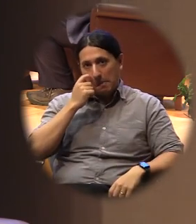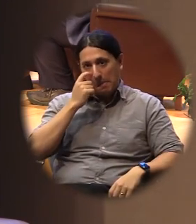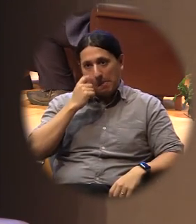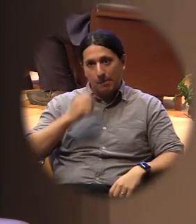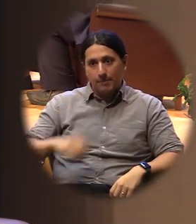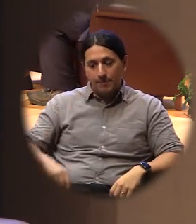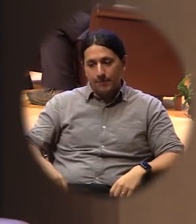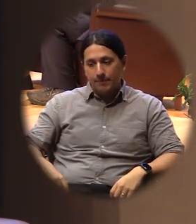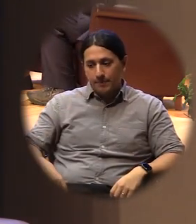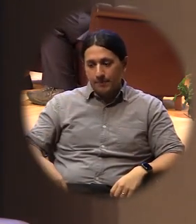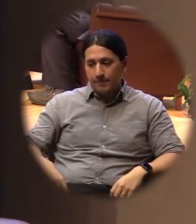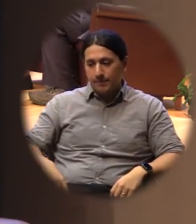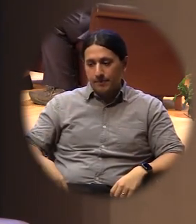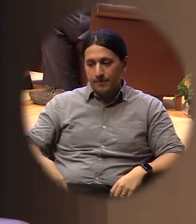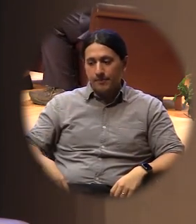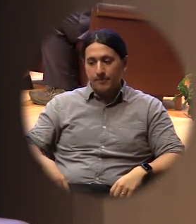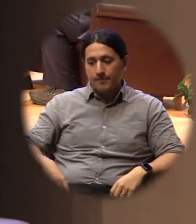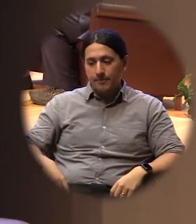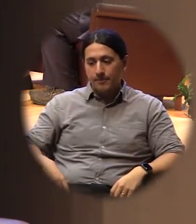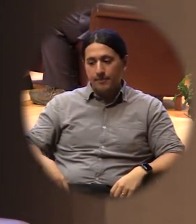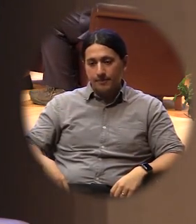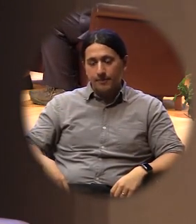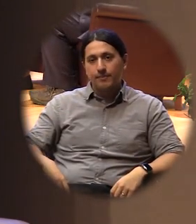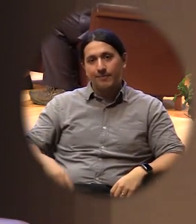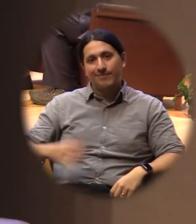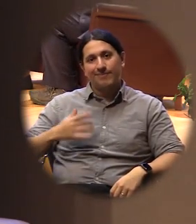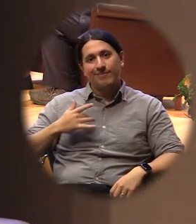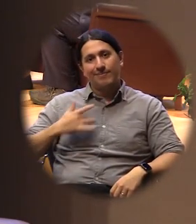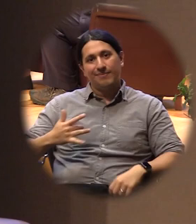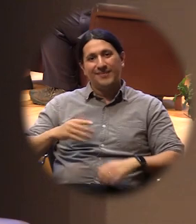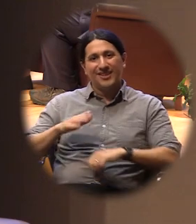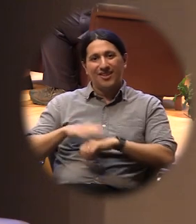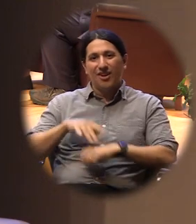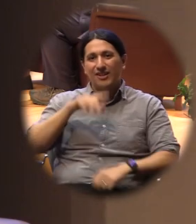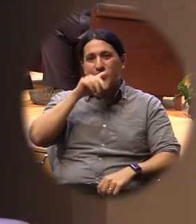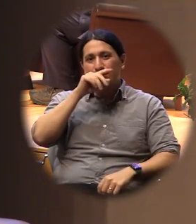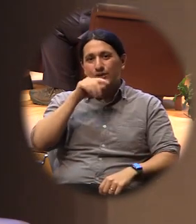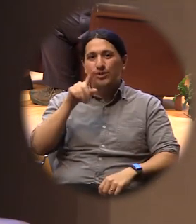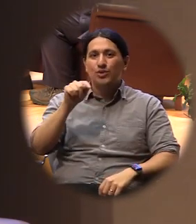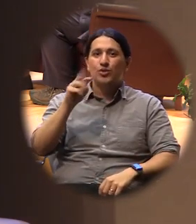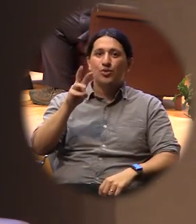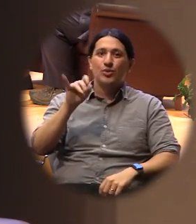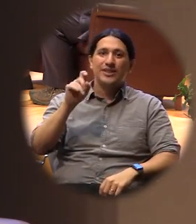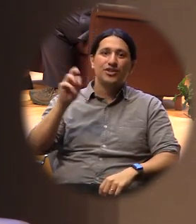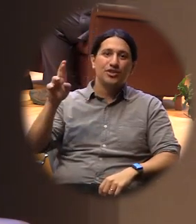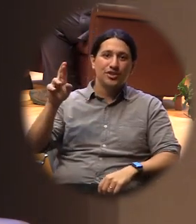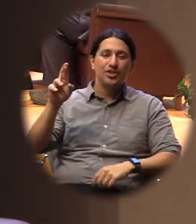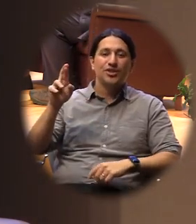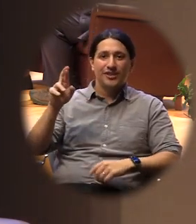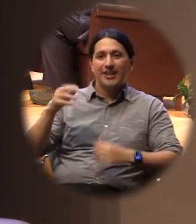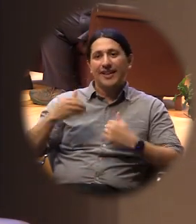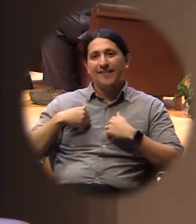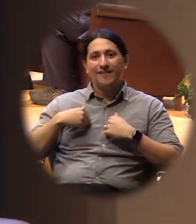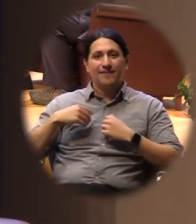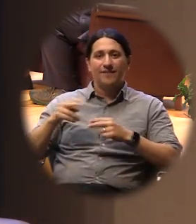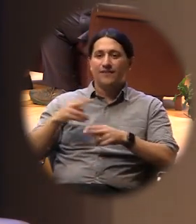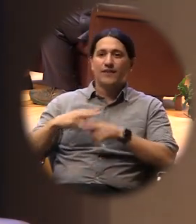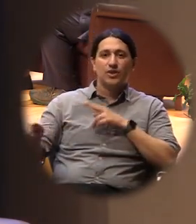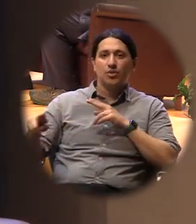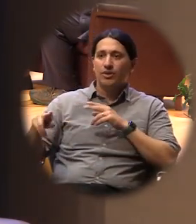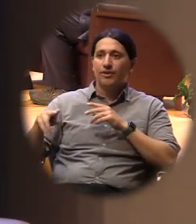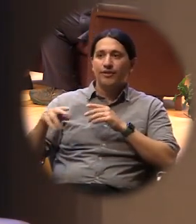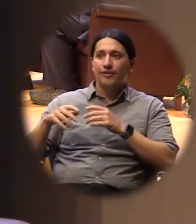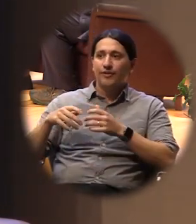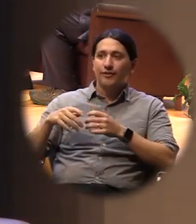I get into these little side arguments on Twitter, in which I'll you know, publish some short